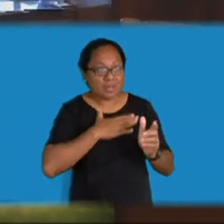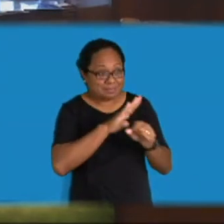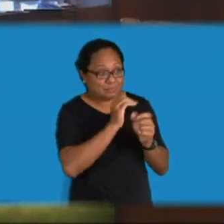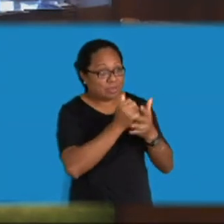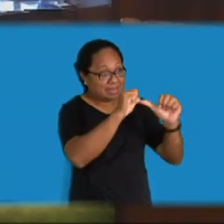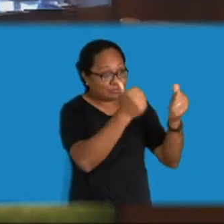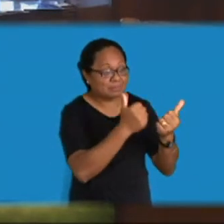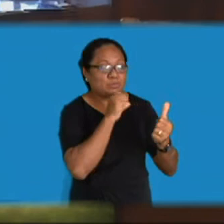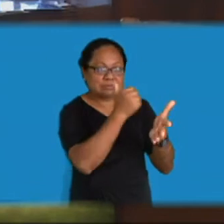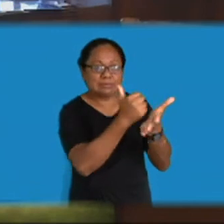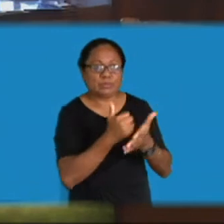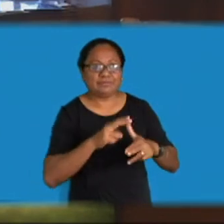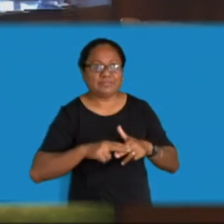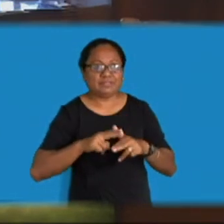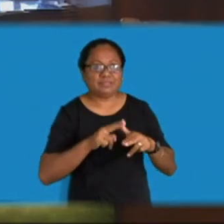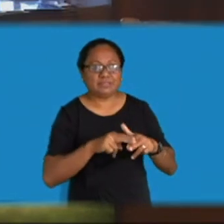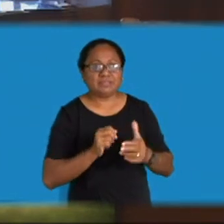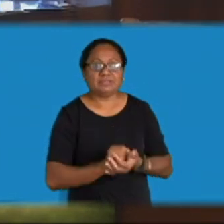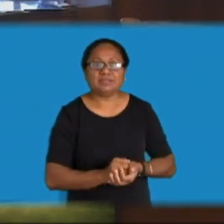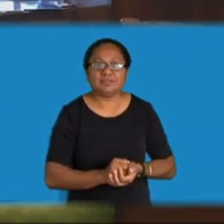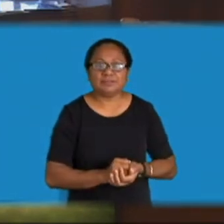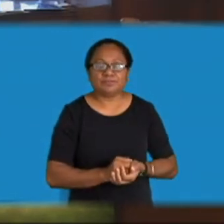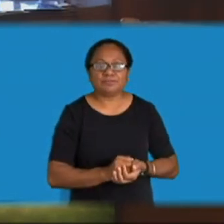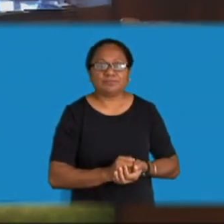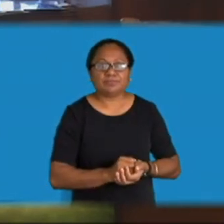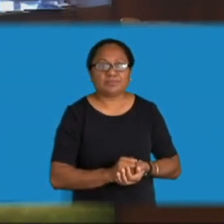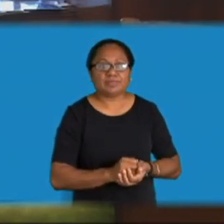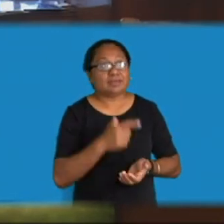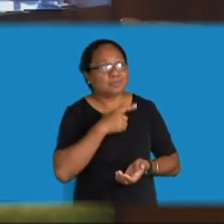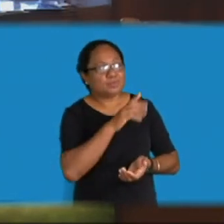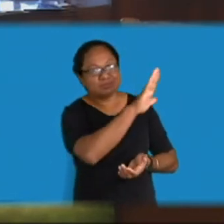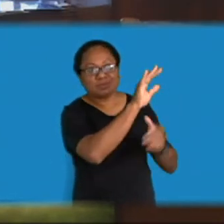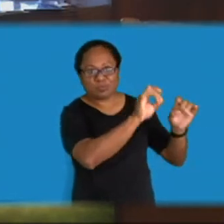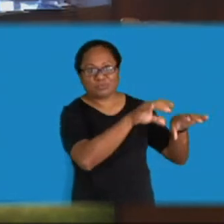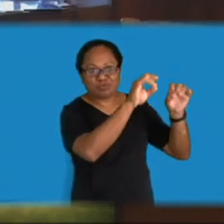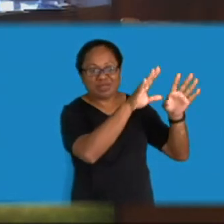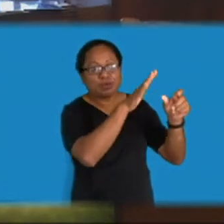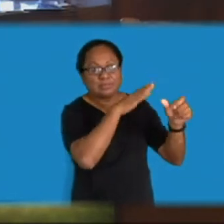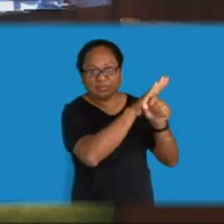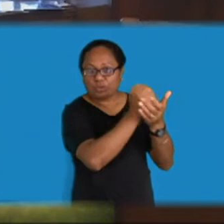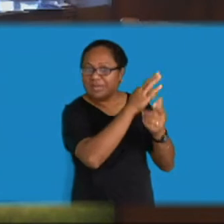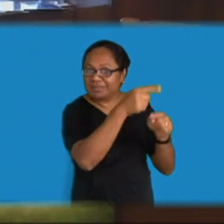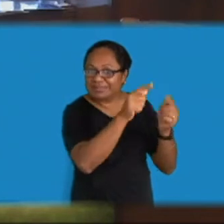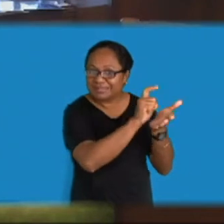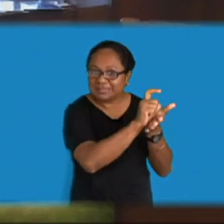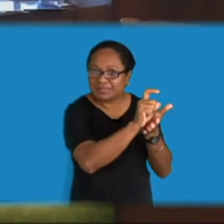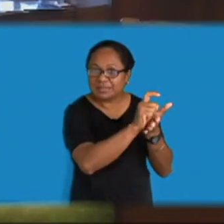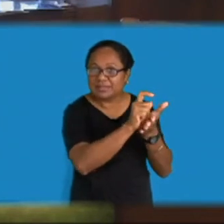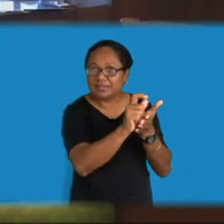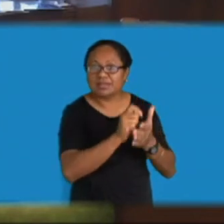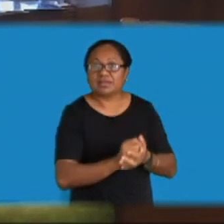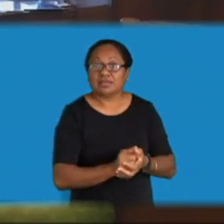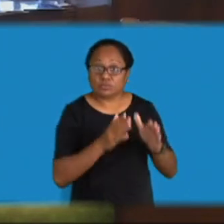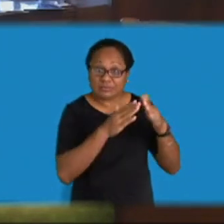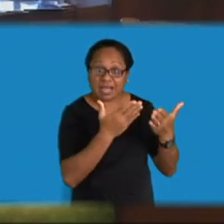in Australia, there are rumblings going on with respect to how it's been conducted so far. Madam Speaker, we will work towards clarifying the